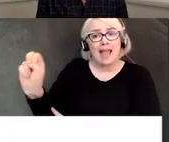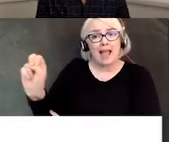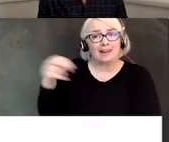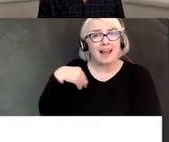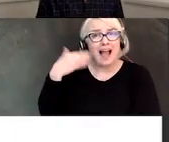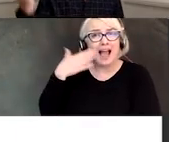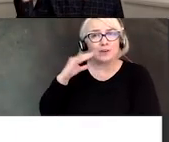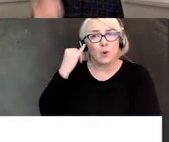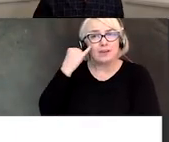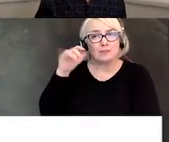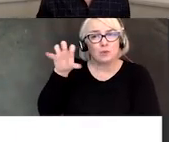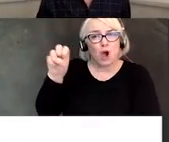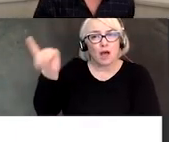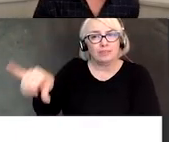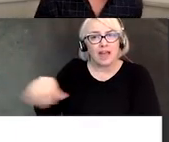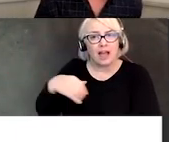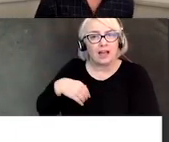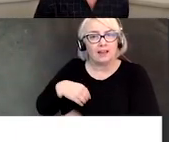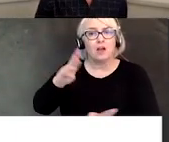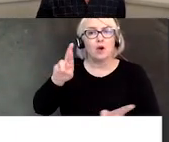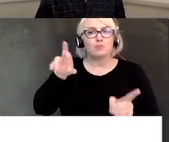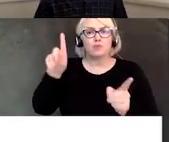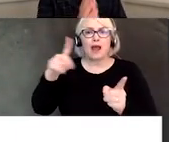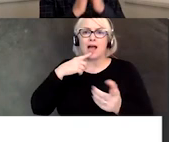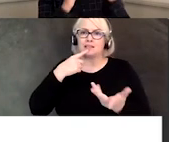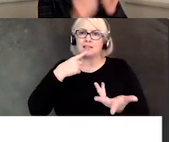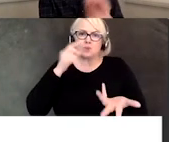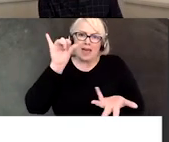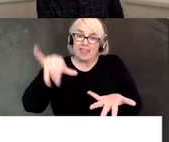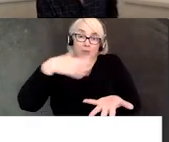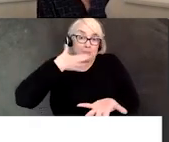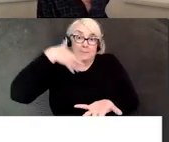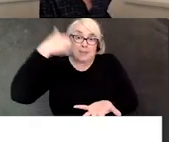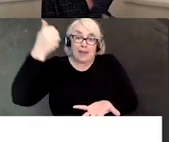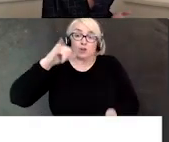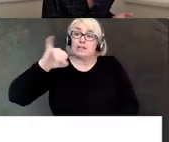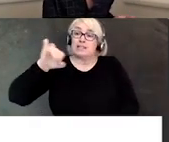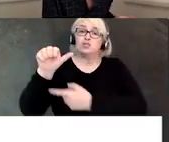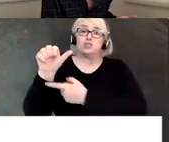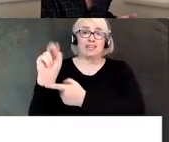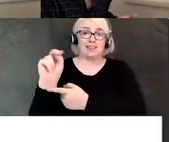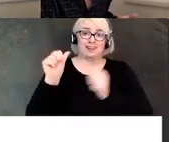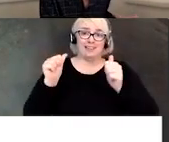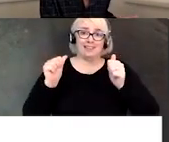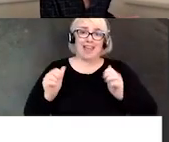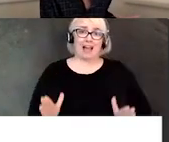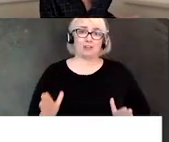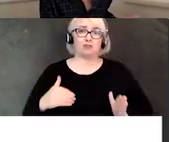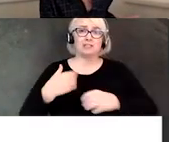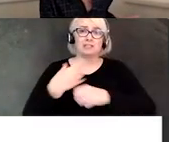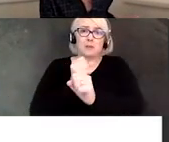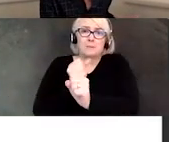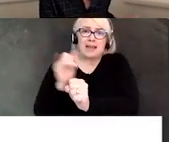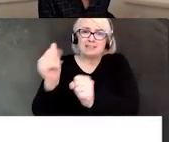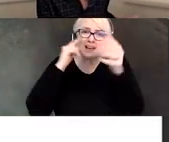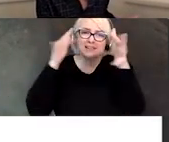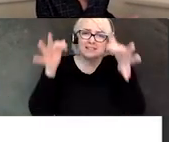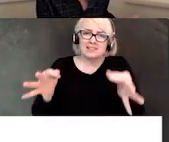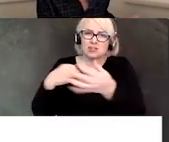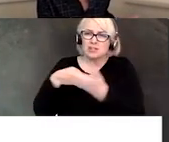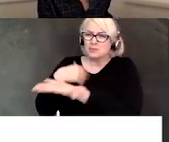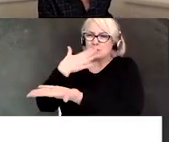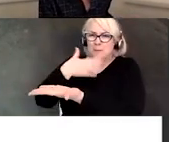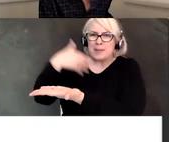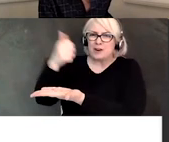that's so much better. That's where Jean makes the great moment. Like, and that's what you just go, I'll take it. I'll sit down because that's a time when she would use her real name. It makes total